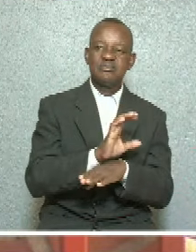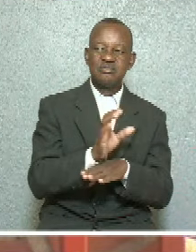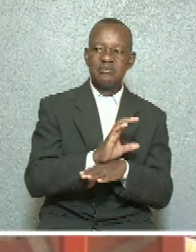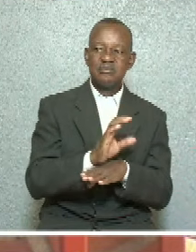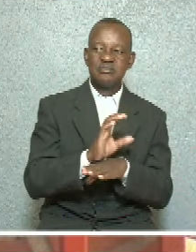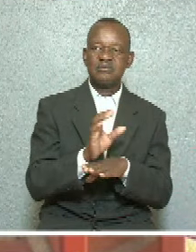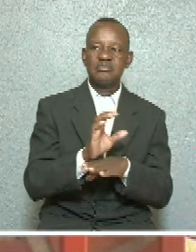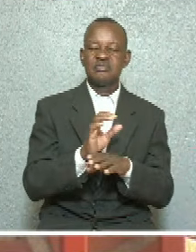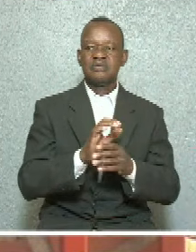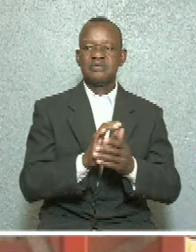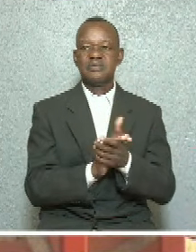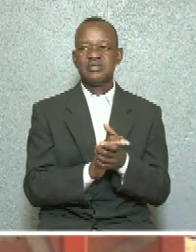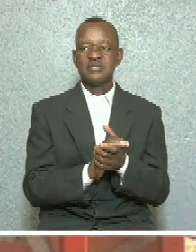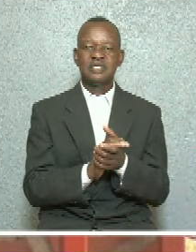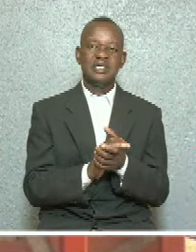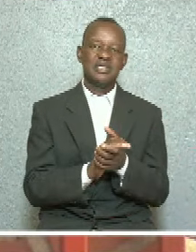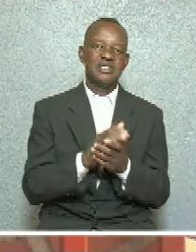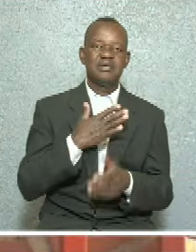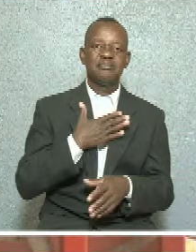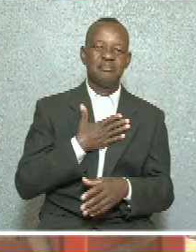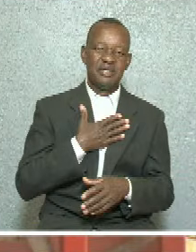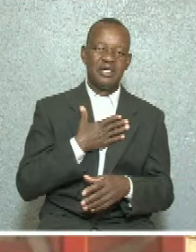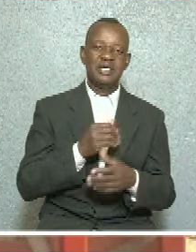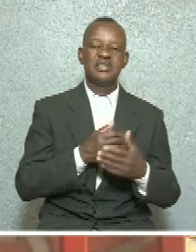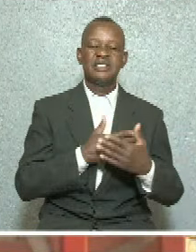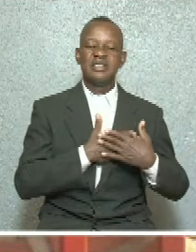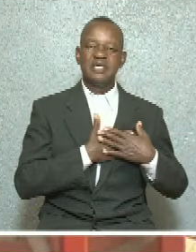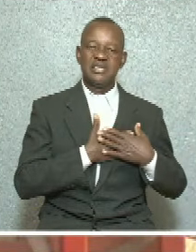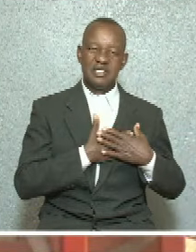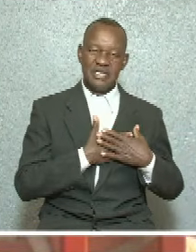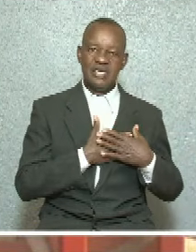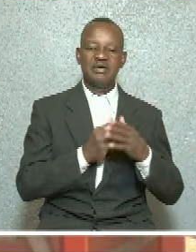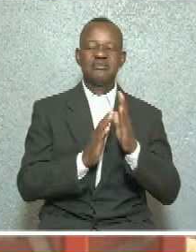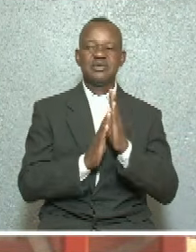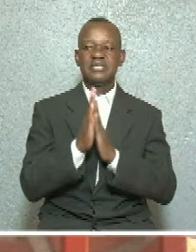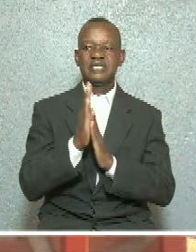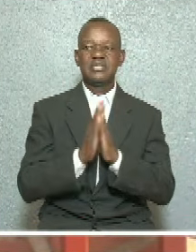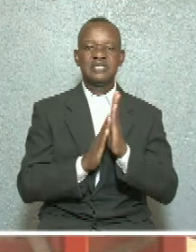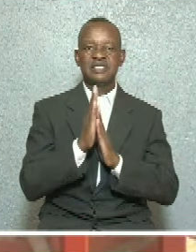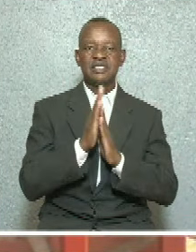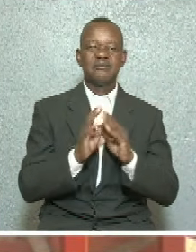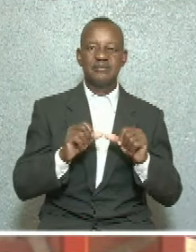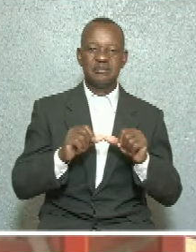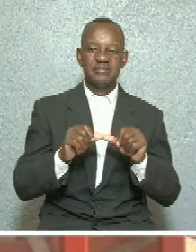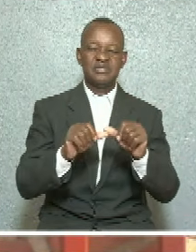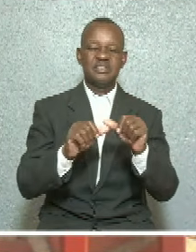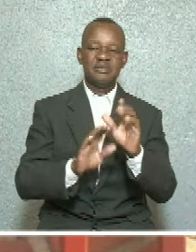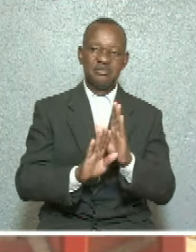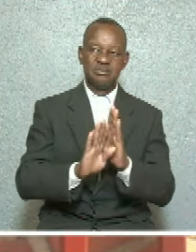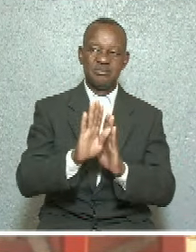my love and interest for computers grow. And being at PAY, I